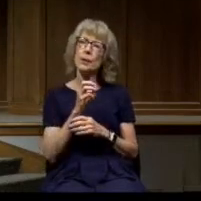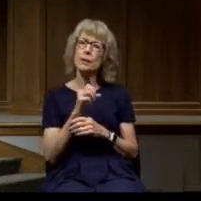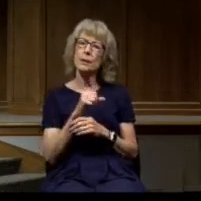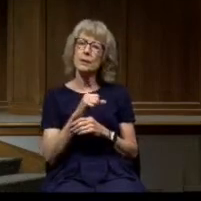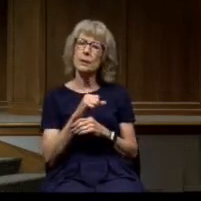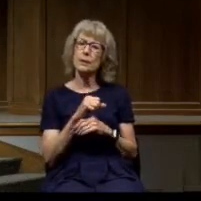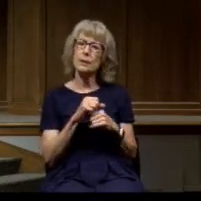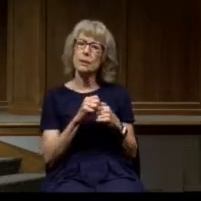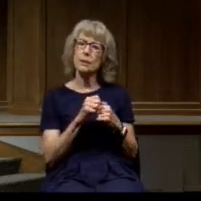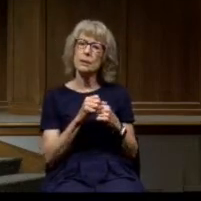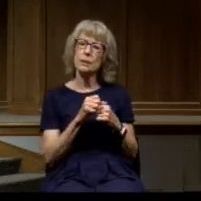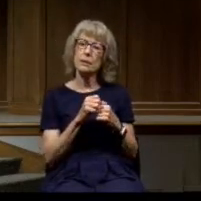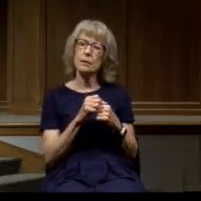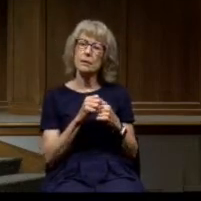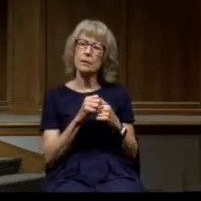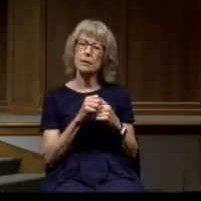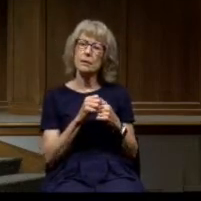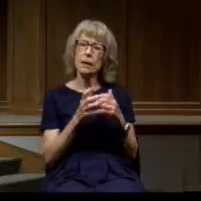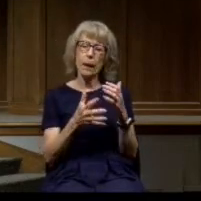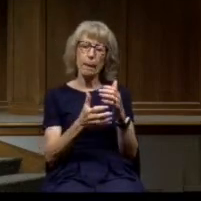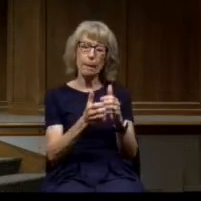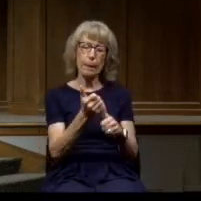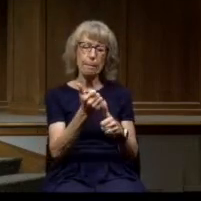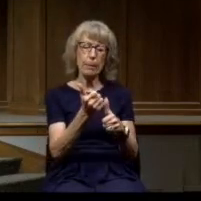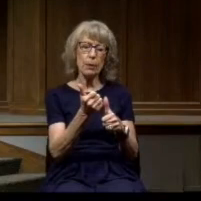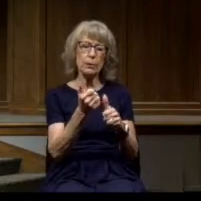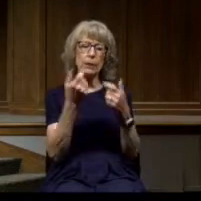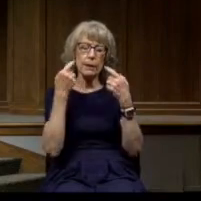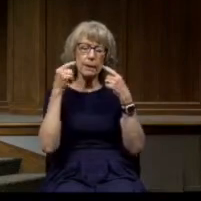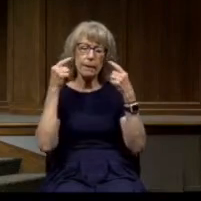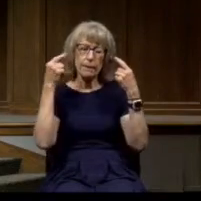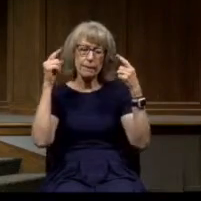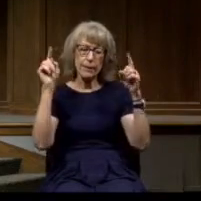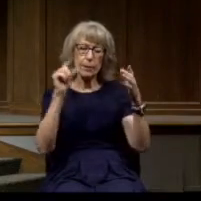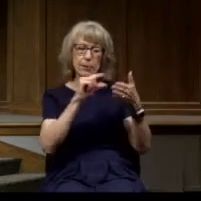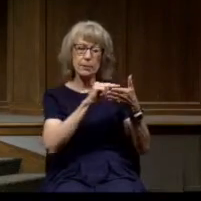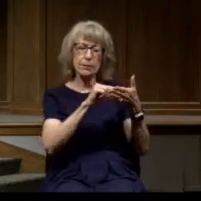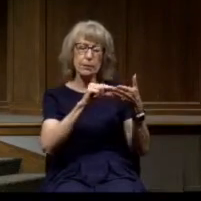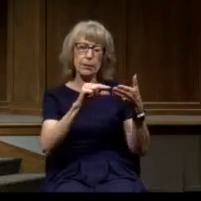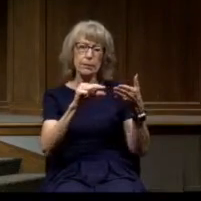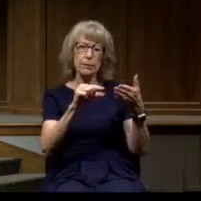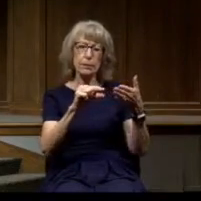because the most famous passage in the whole letter is also in chapter 2.